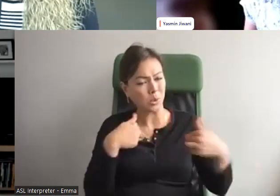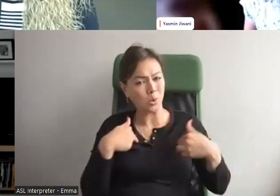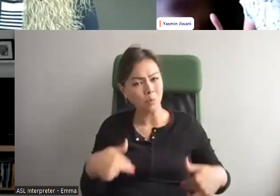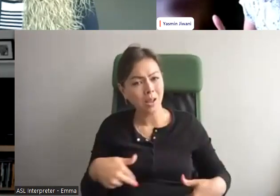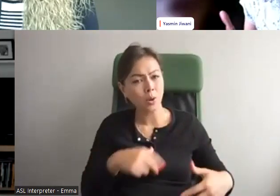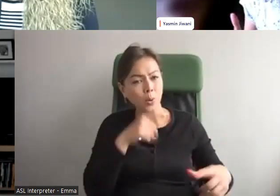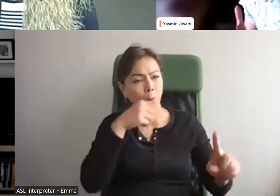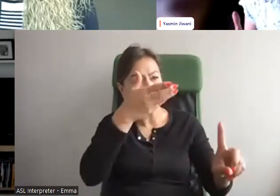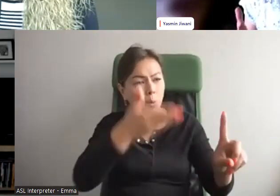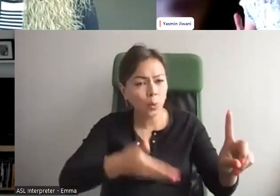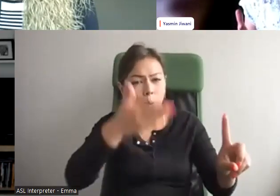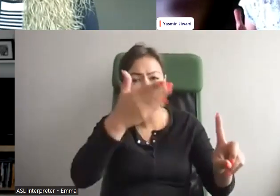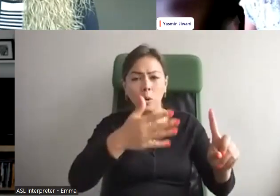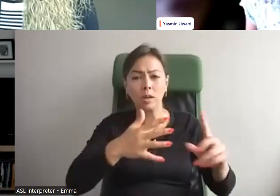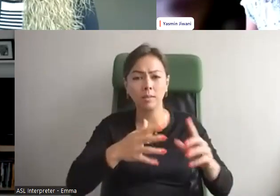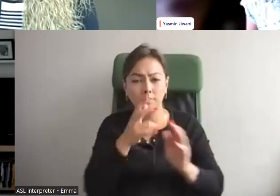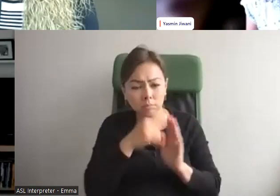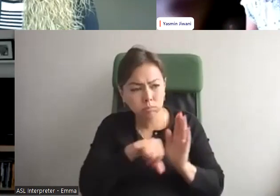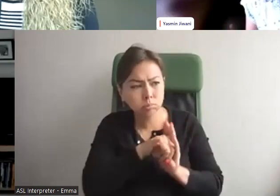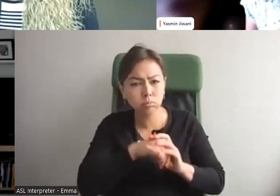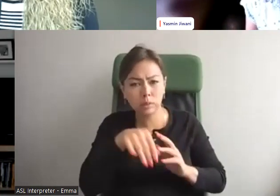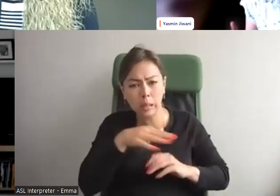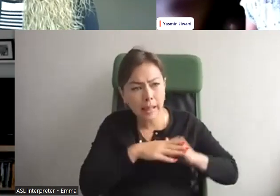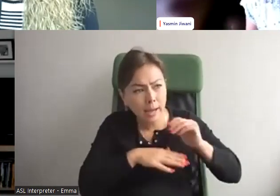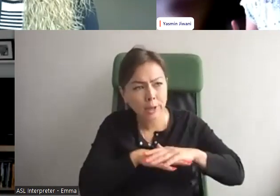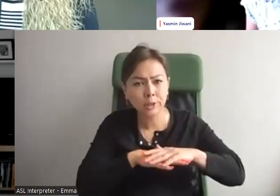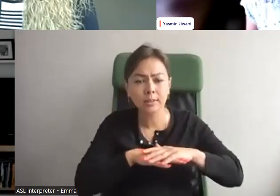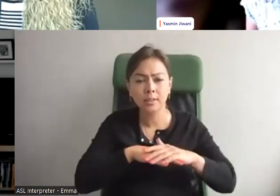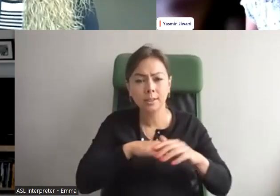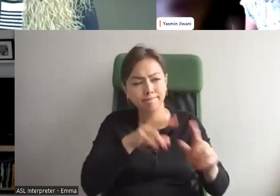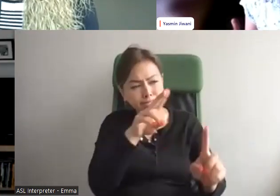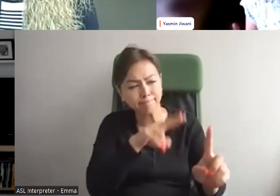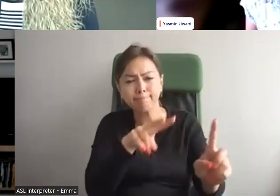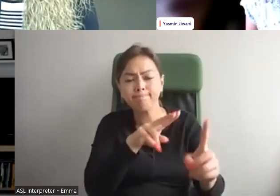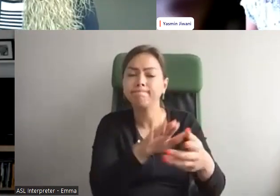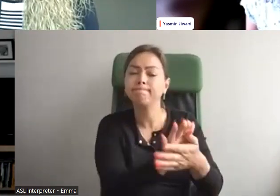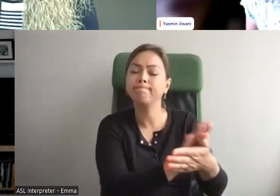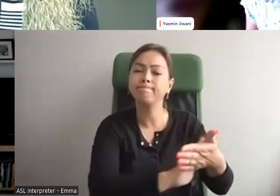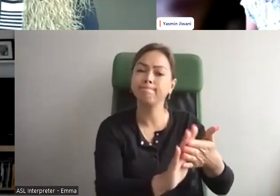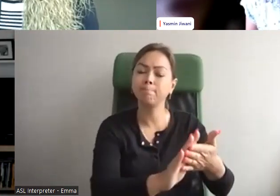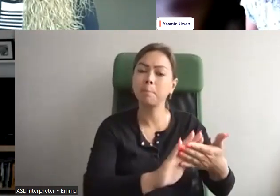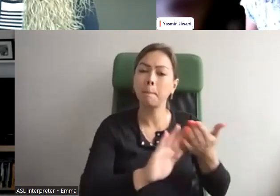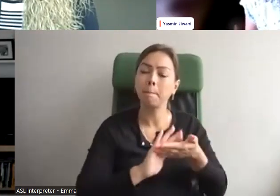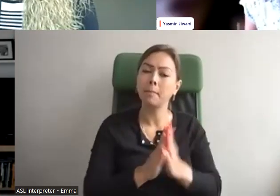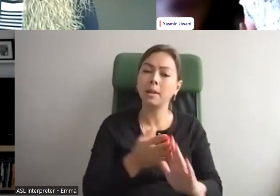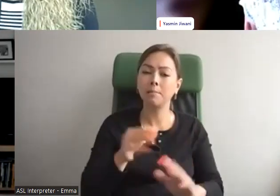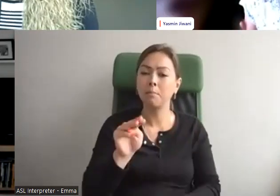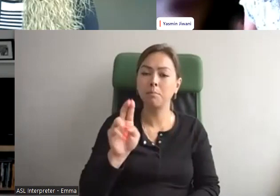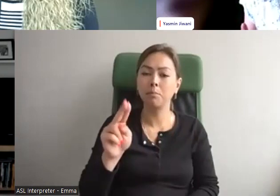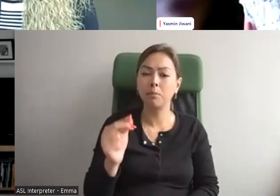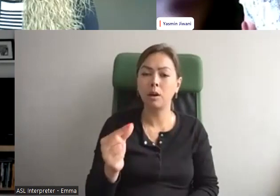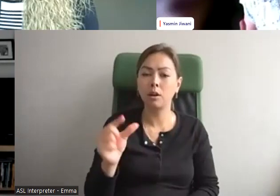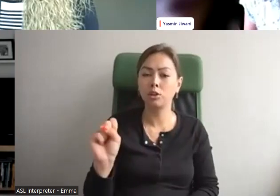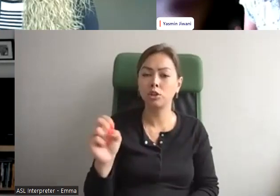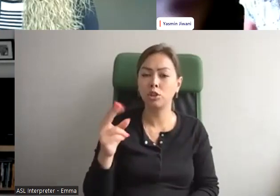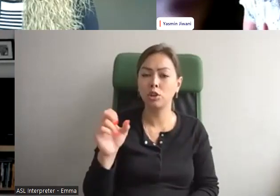complexities, that you actually got a sense of the humanity that was being erased and destroyed in the process. So I think we